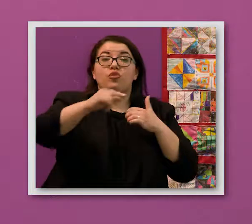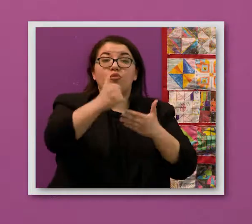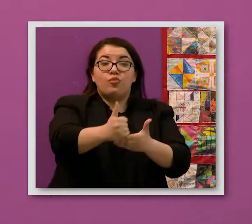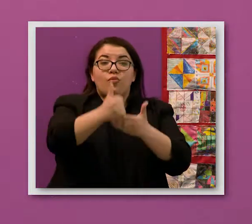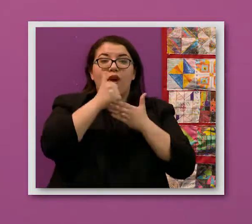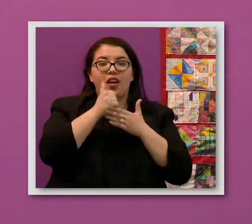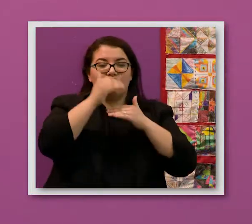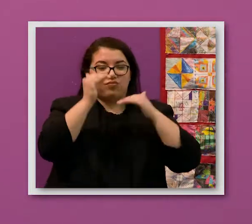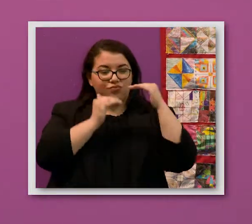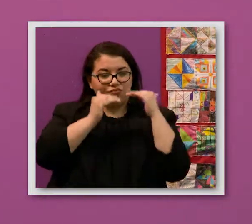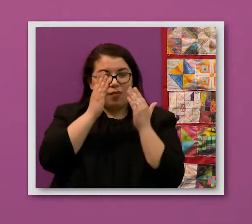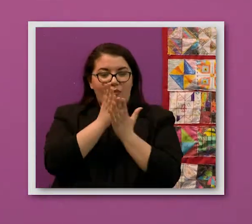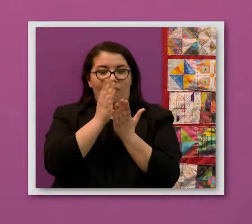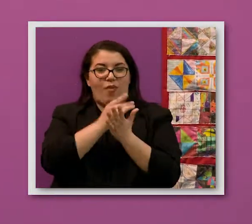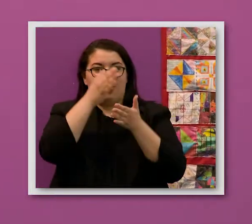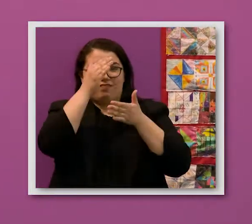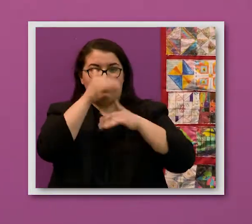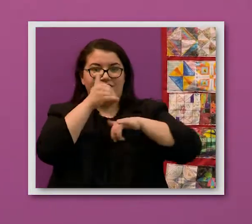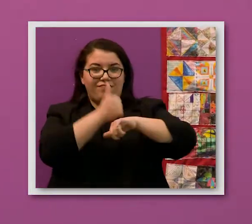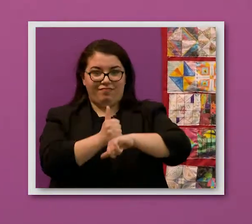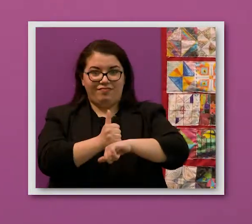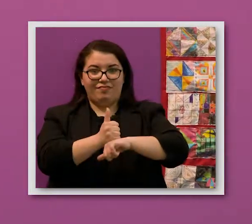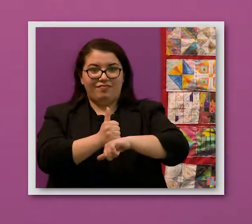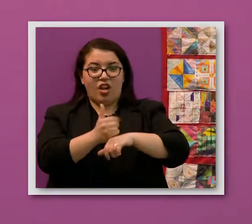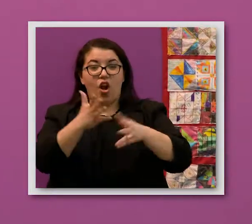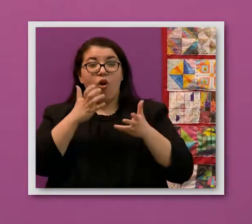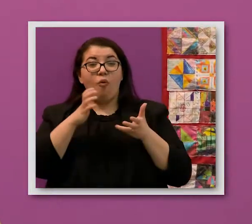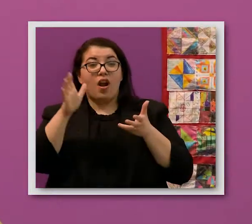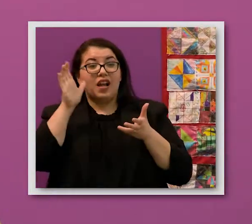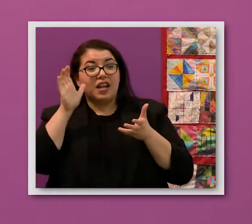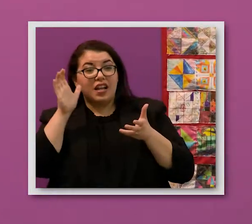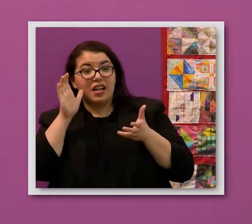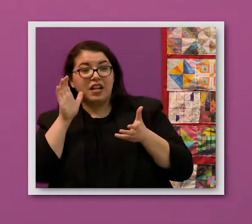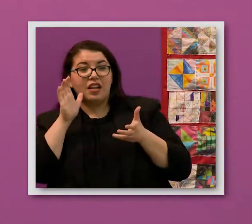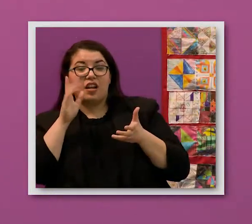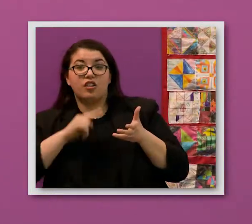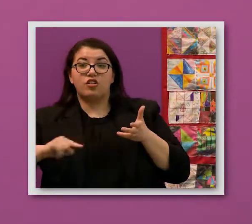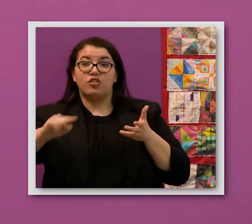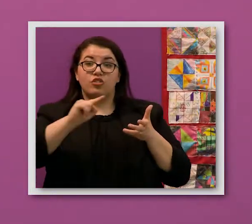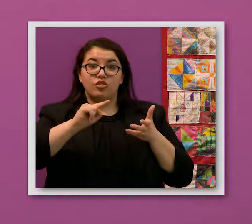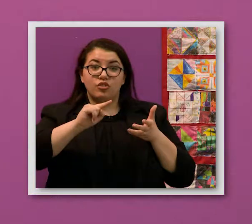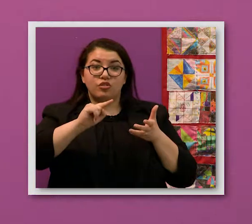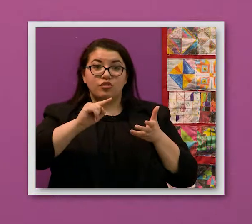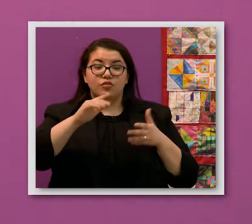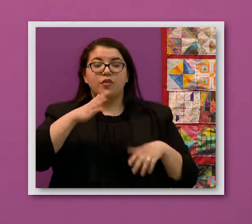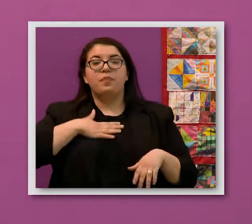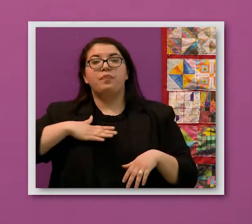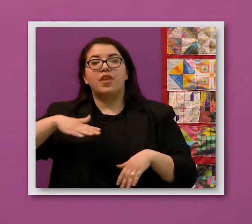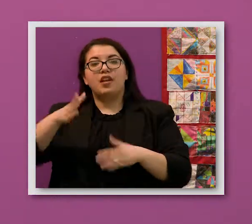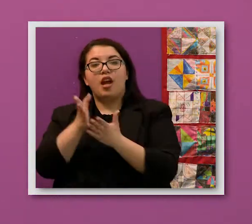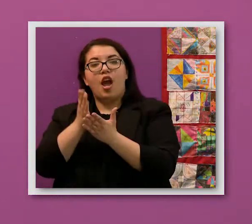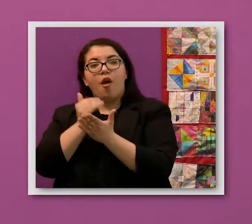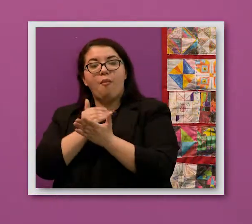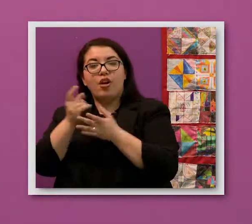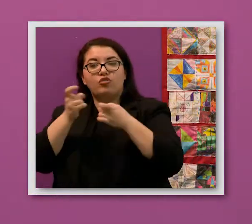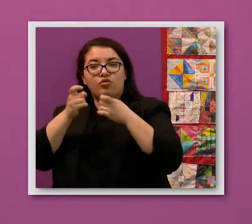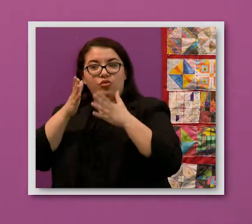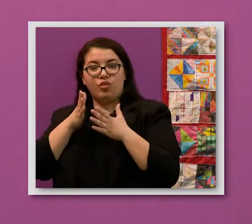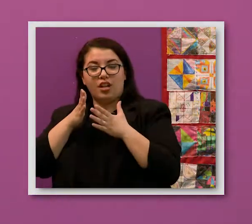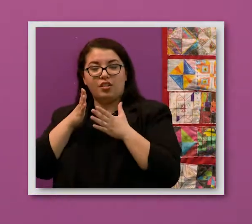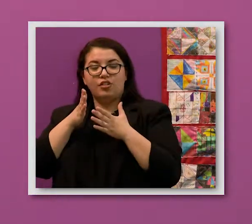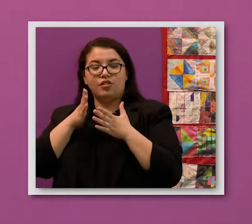the budget. We are going to hear from the city administrator and from my budget director about where we are in